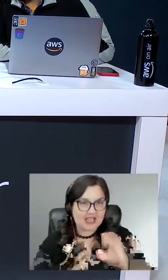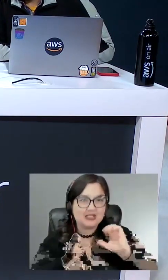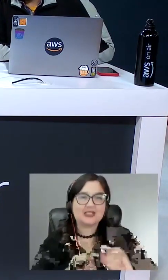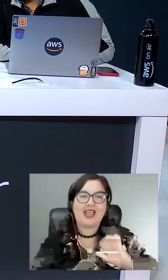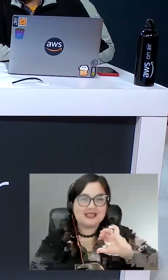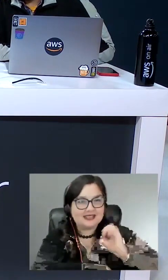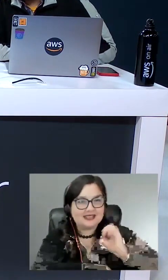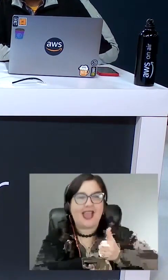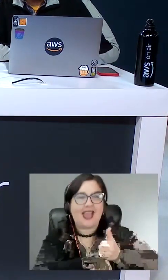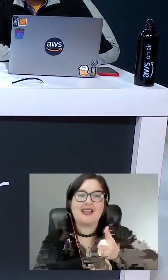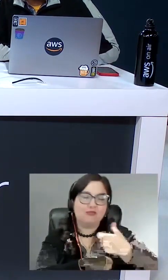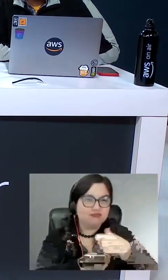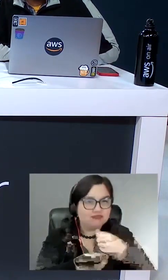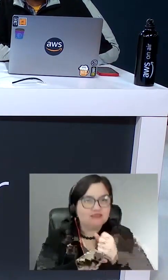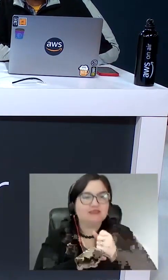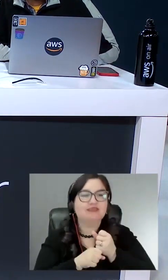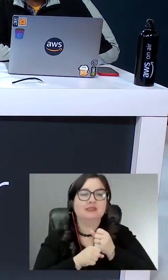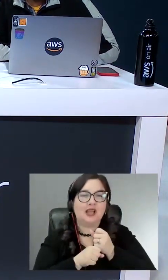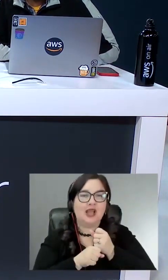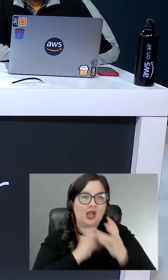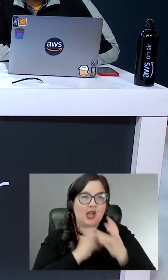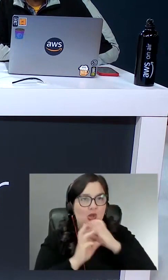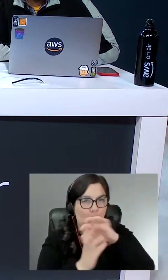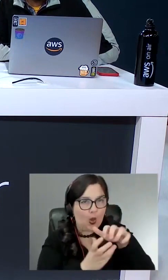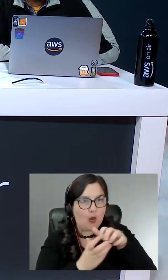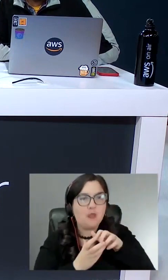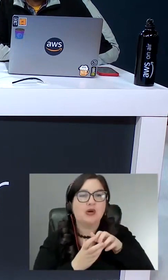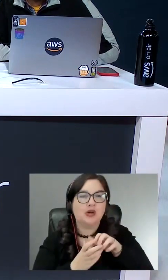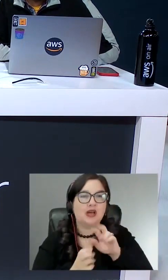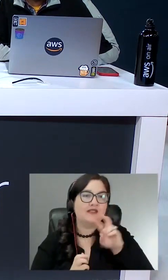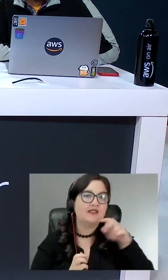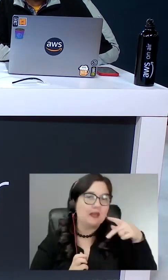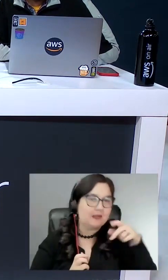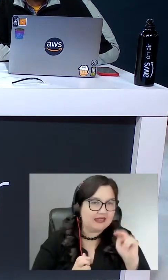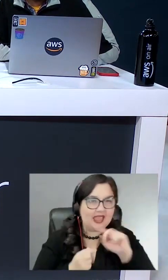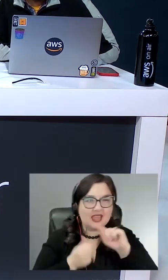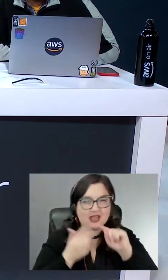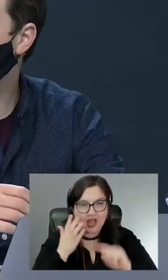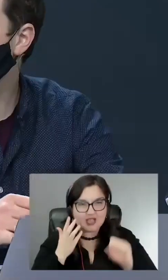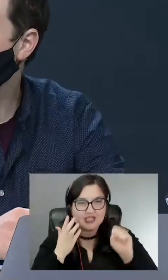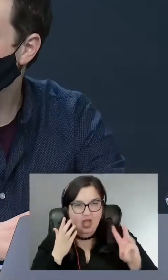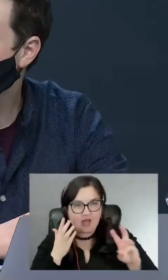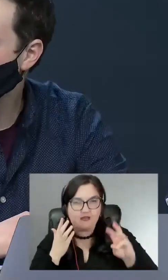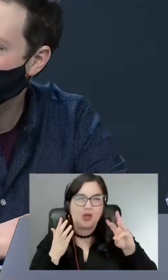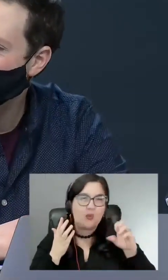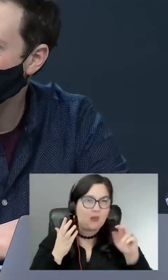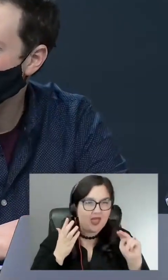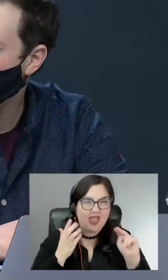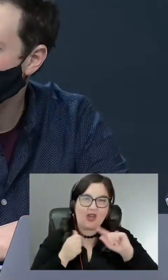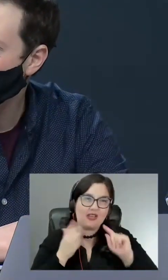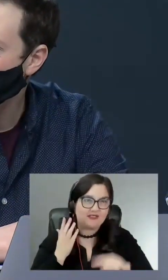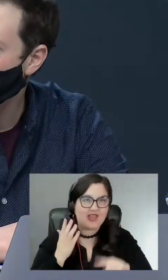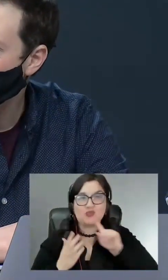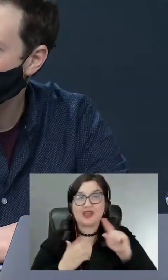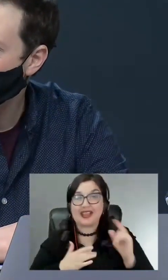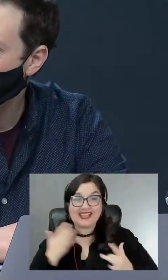using VPCs, VPN, software-defined WAN, those kinds of things. And so, yeah, we're pretty excited about building it,